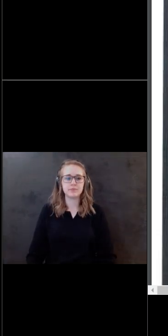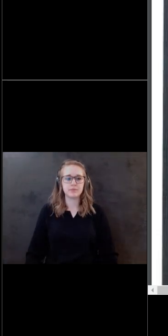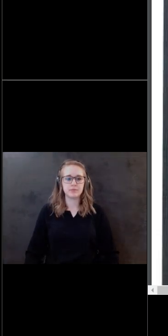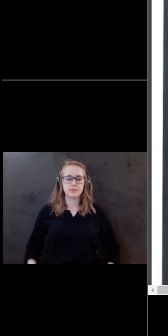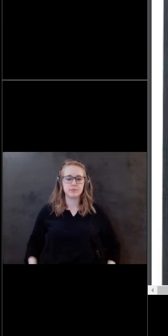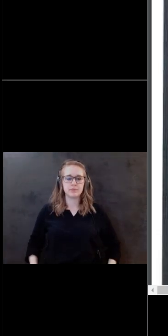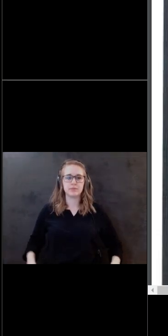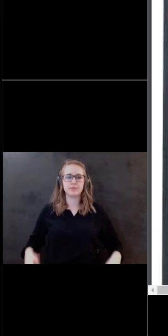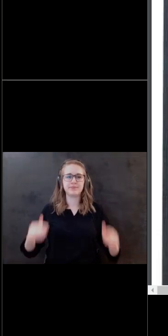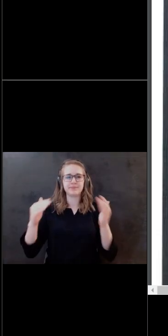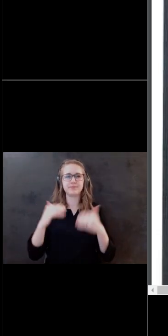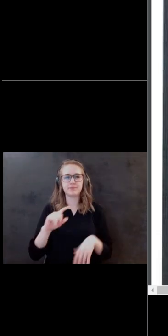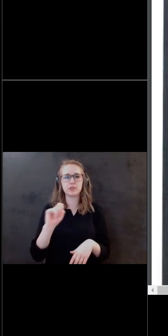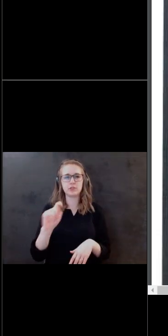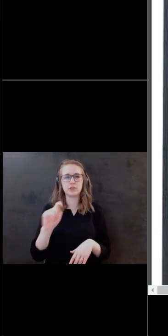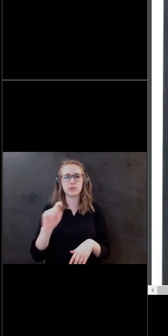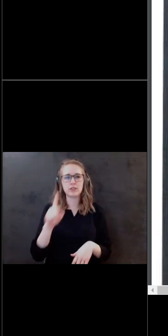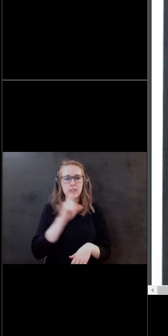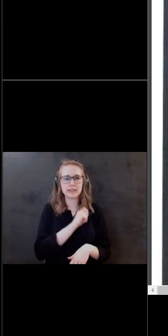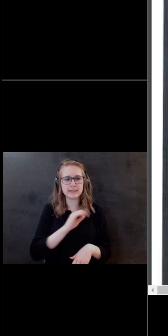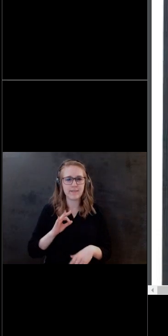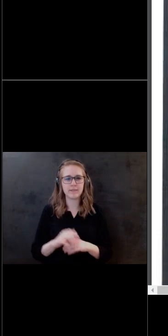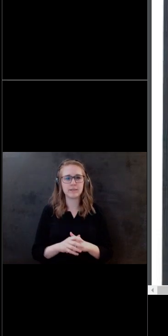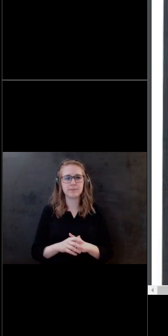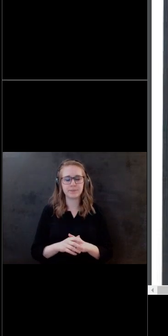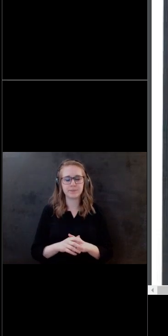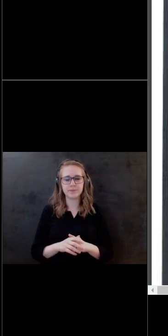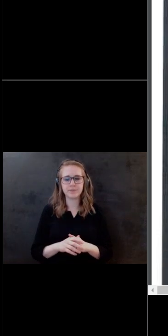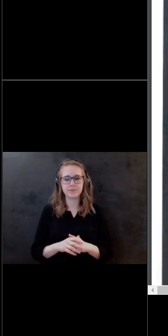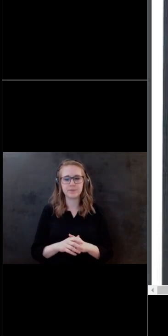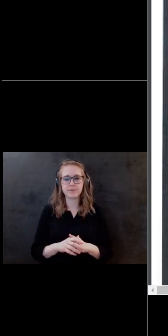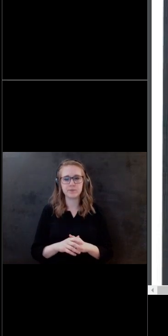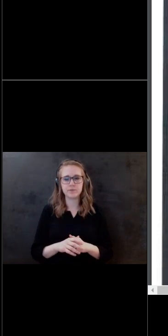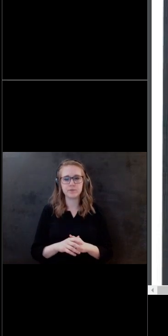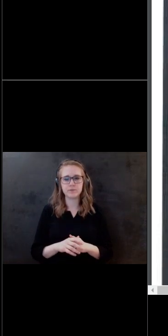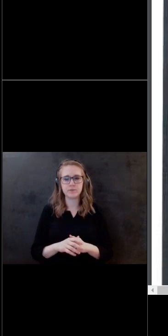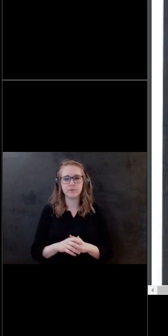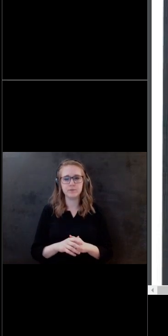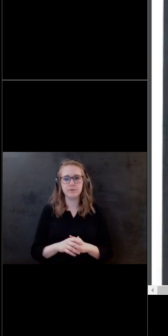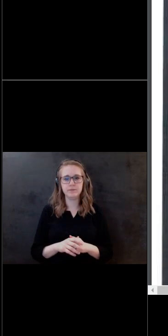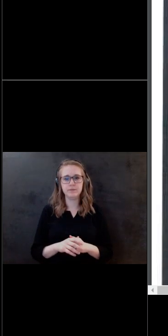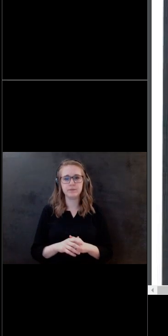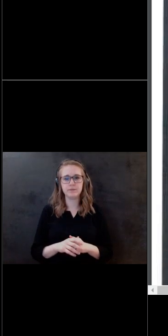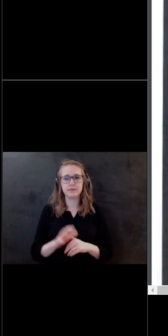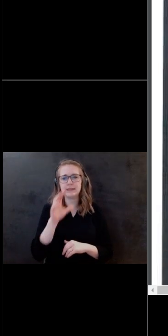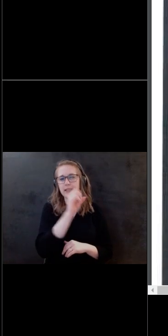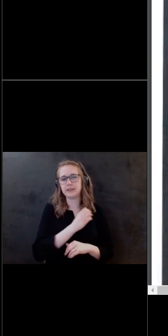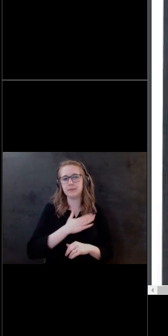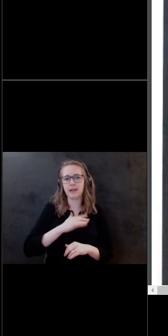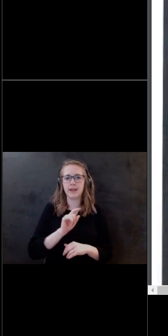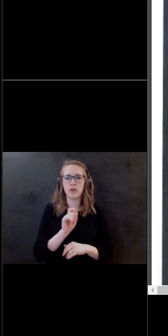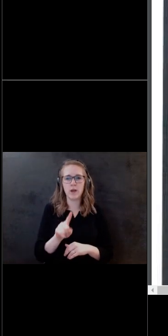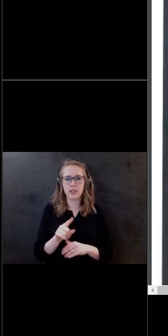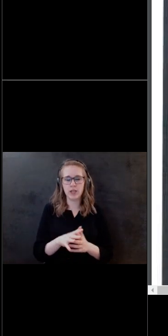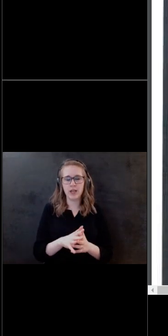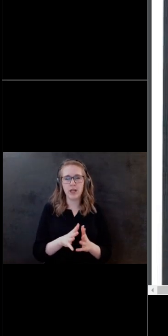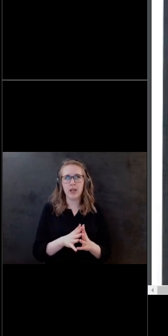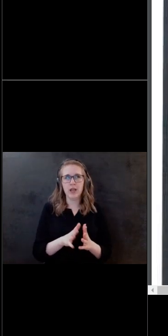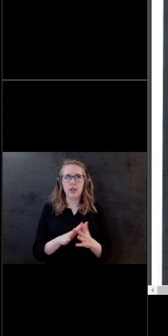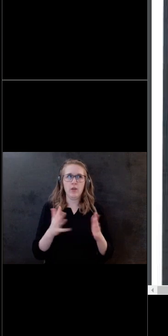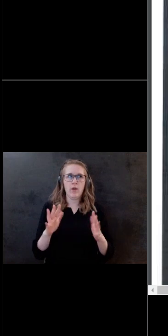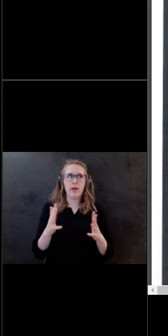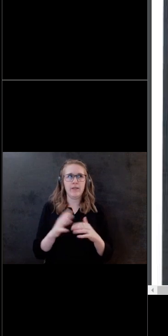My next question is for staff, and it's on that, you know, I guess my question is sort of